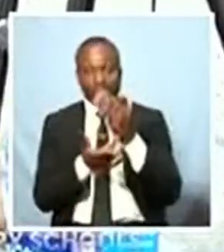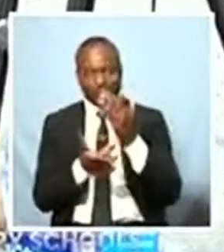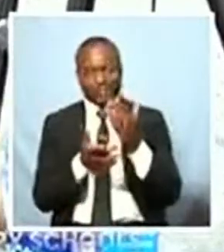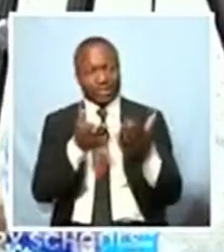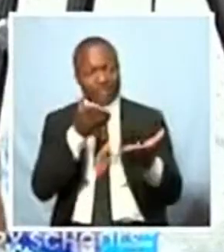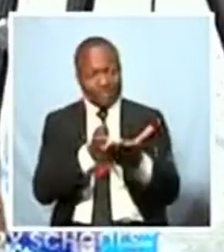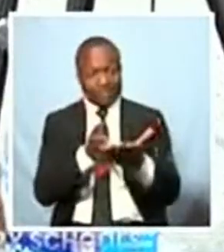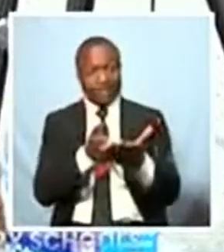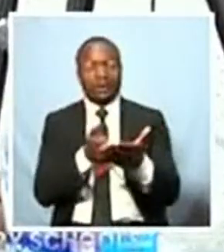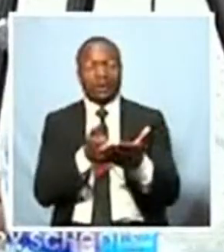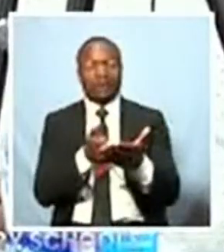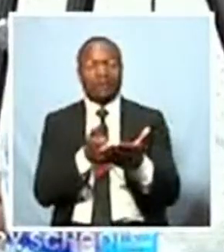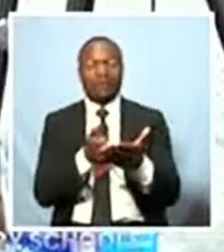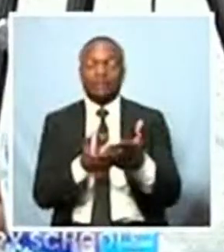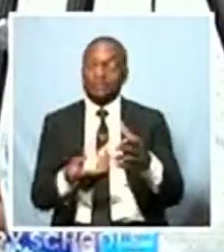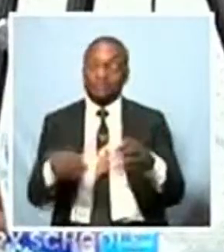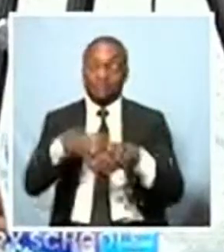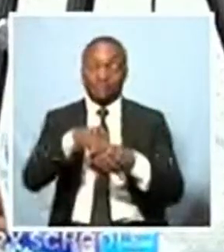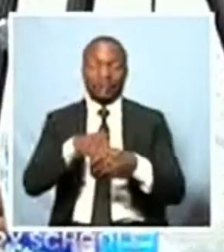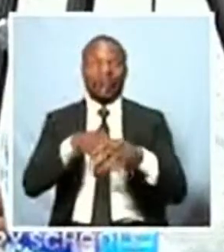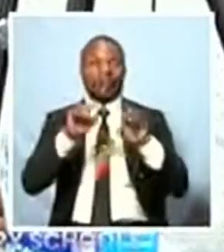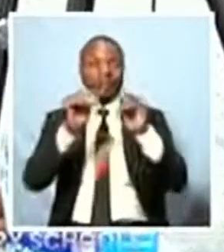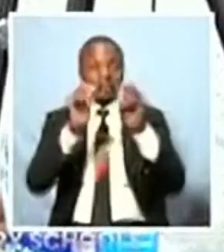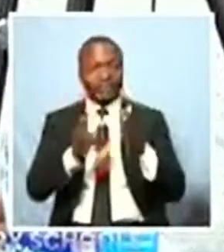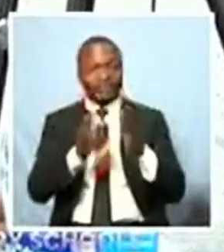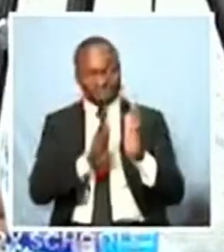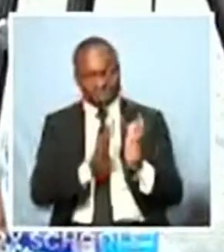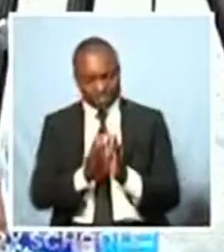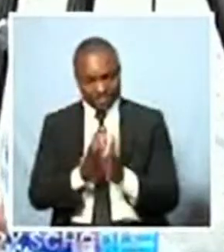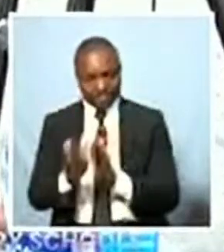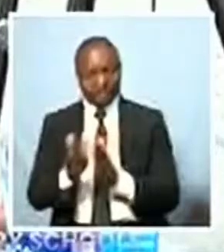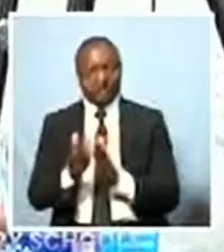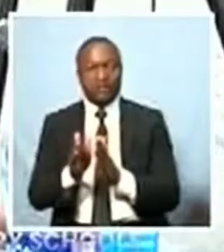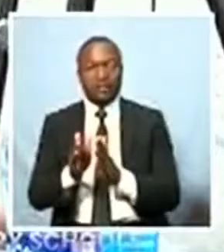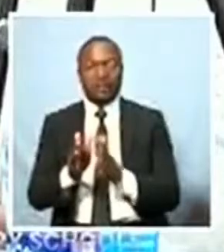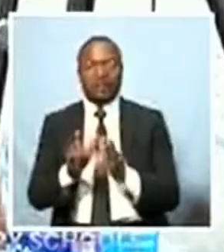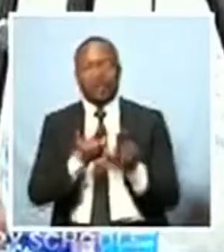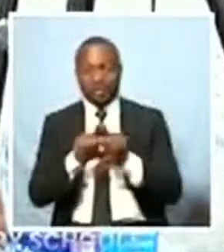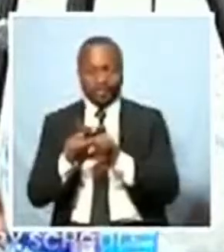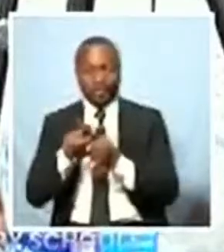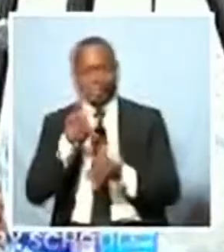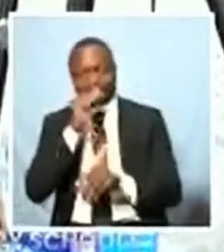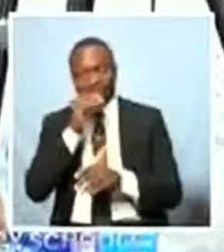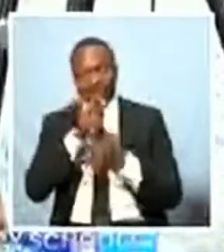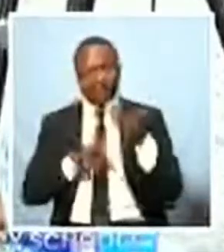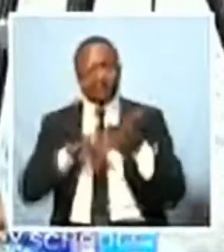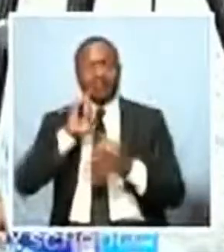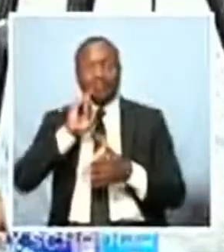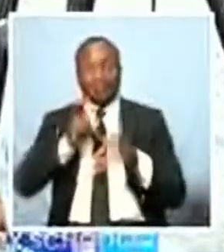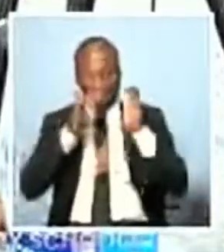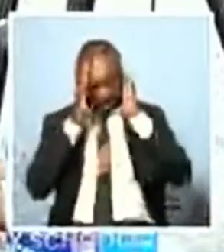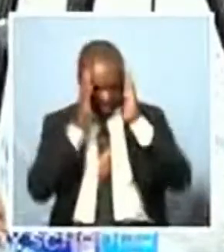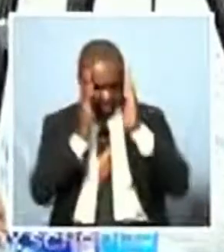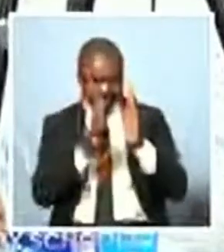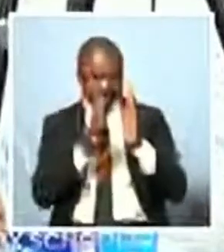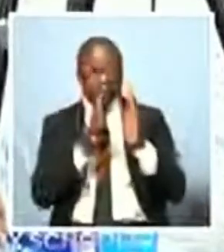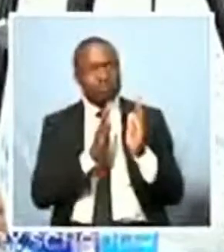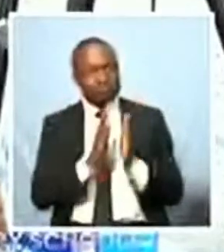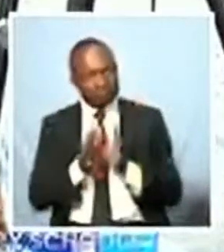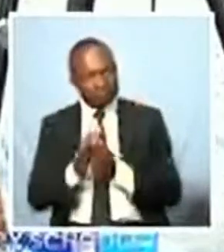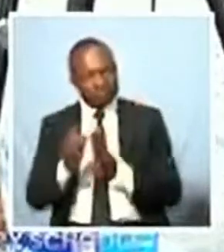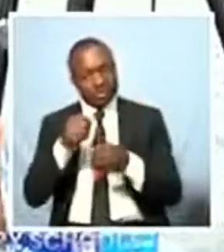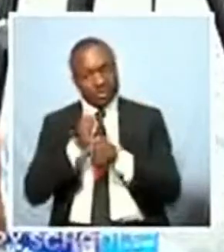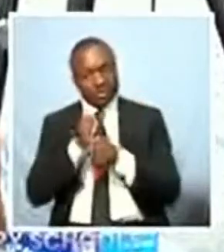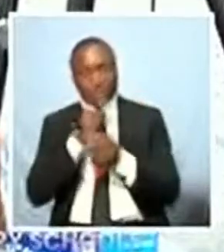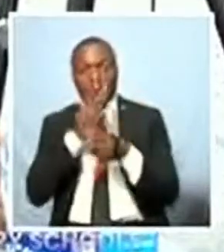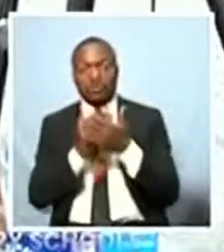this feeds back into our teacher preparation, because it also speaks to what we need to focus on, preparing them to make